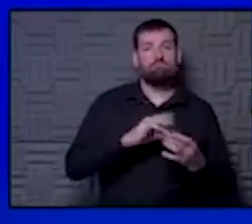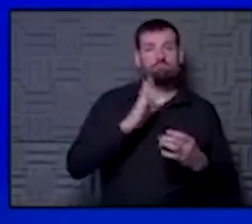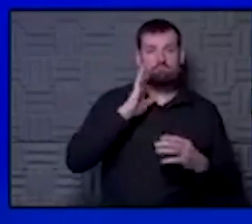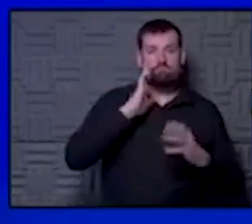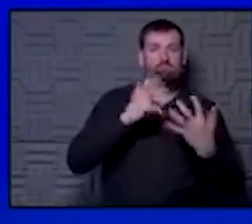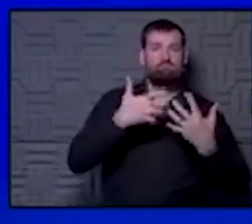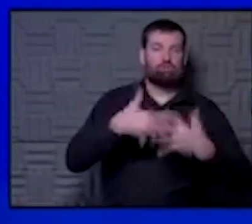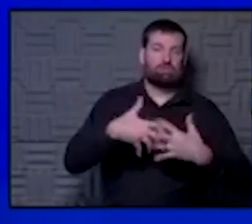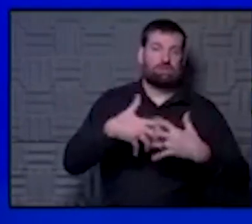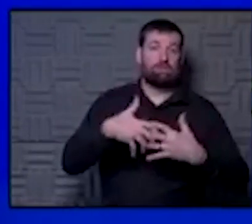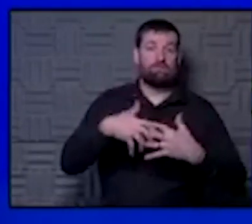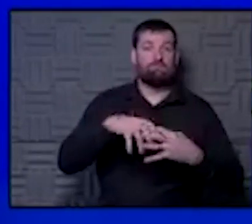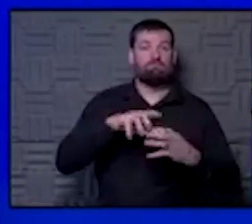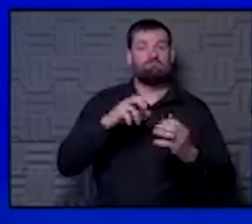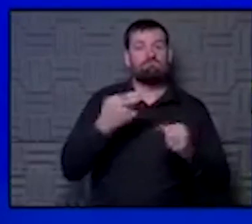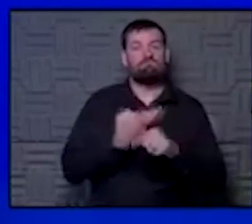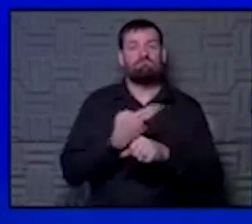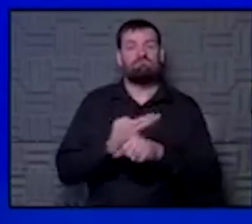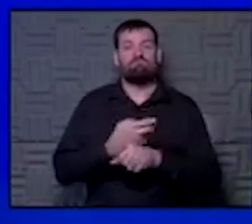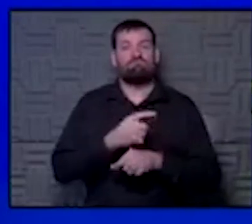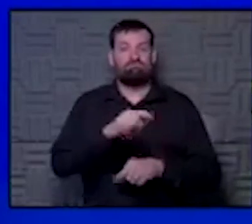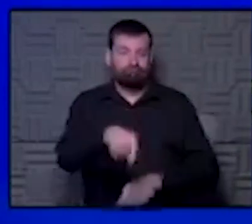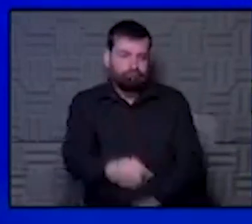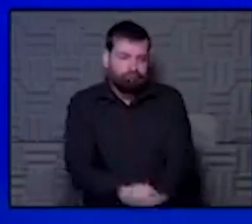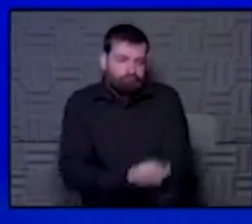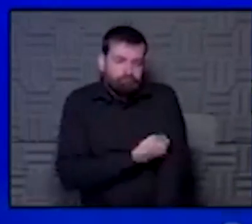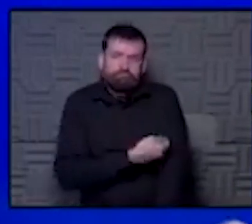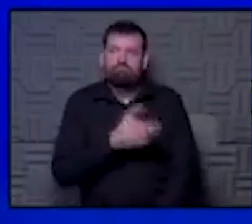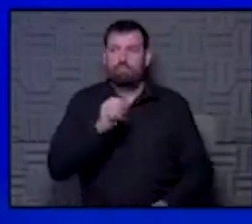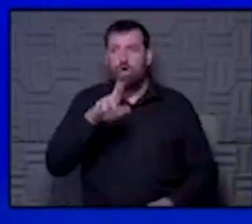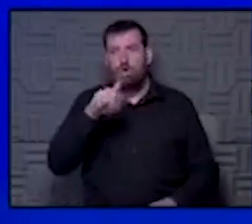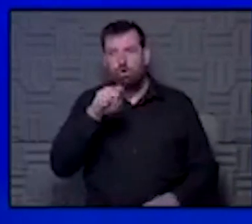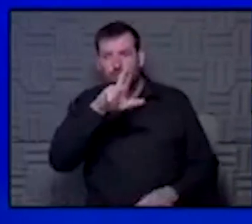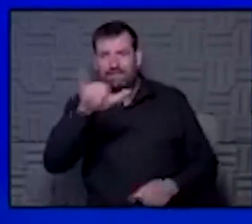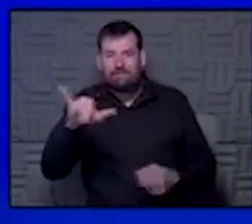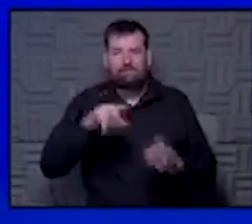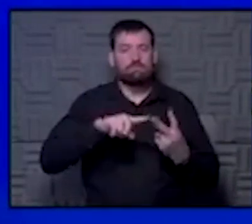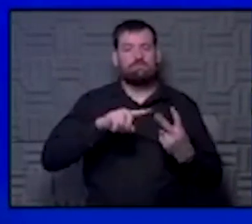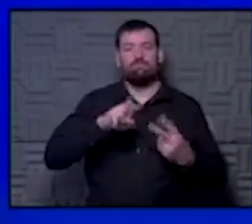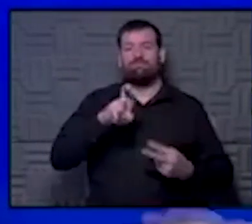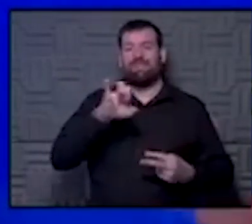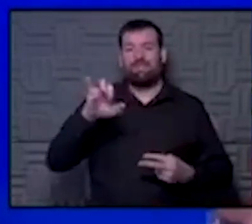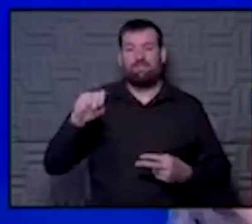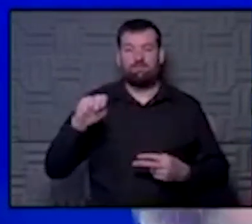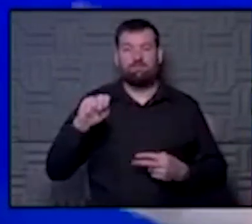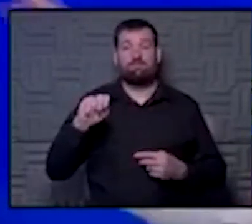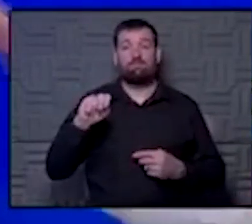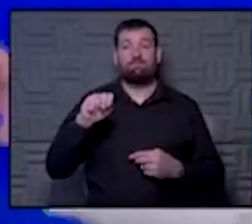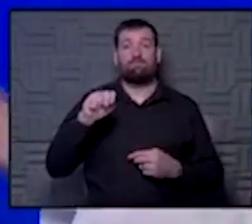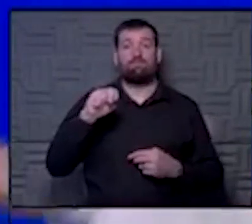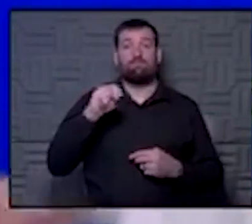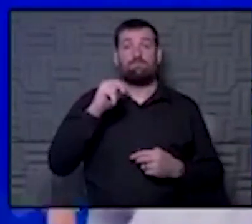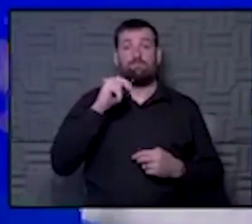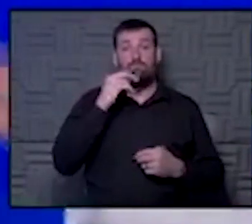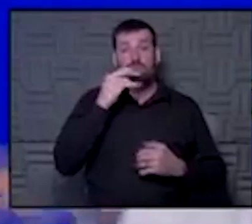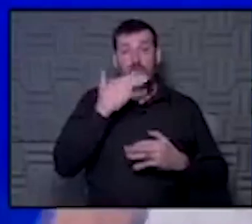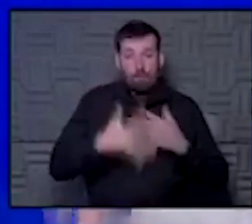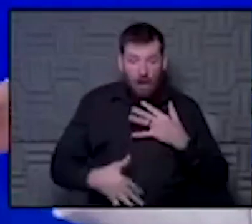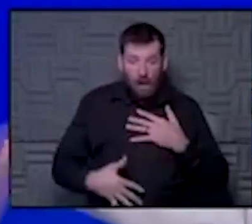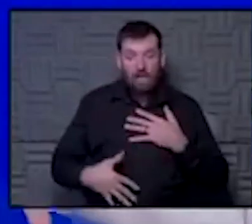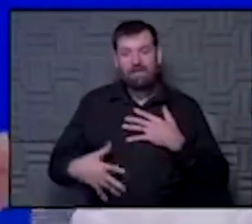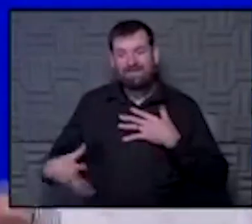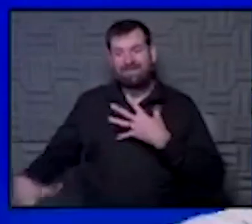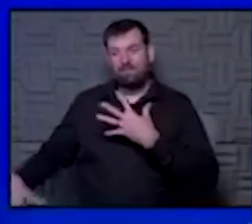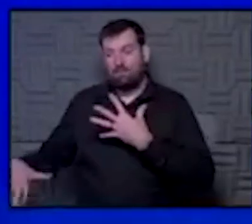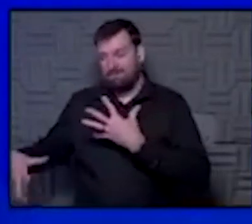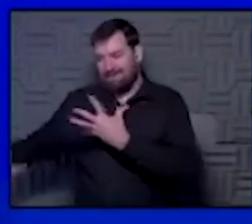by putting a catheter into your veins, or sometimes into an artery or vein or different places, and we take the blood out of your body, we oxygenate